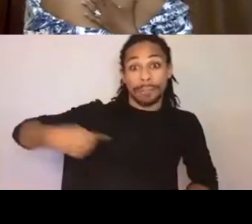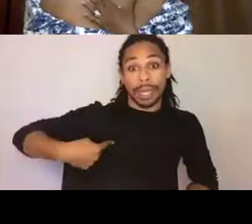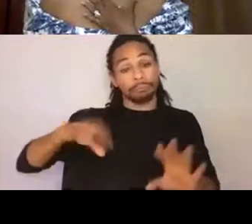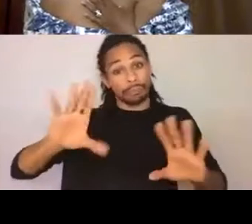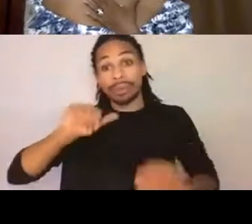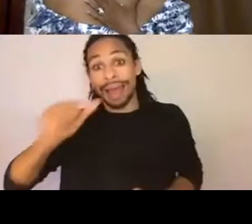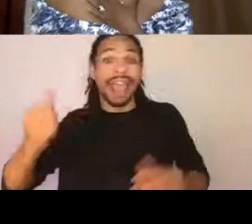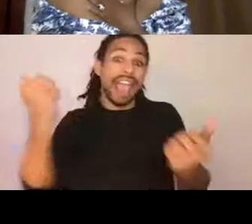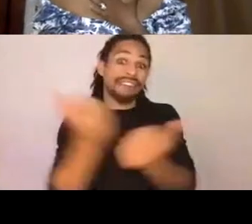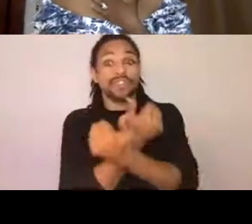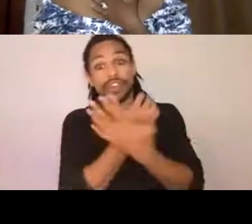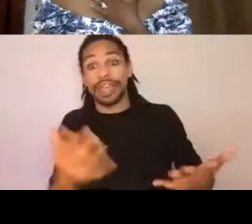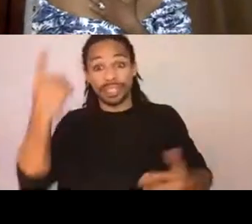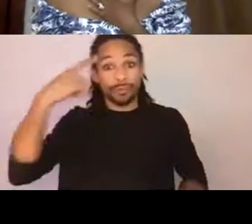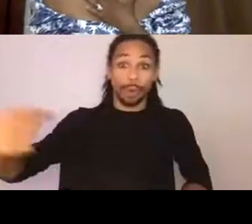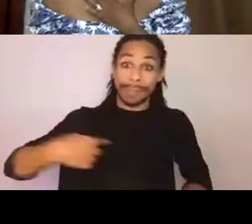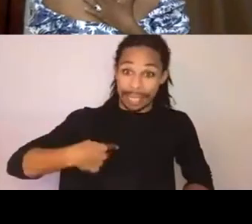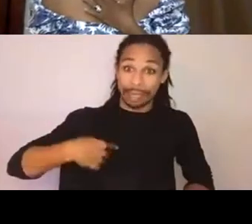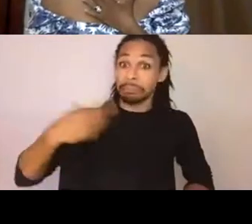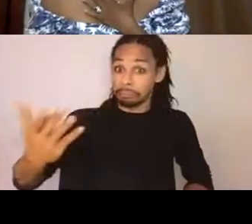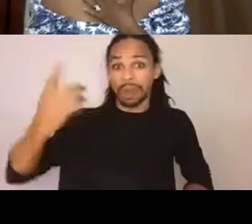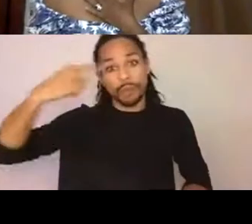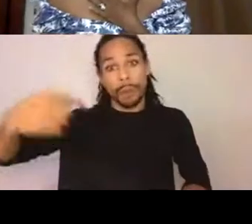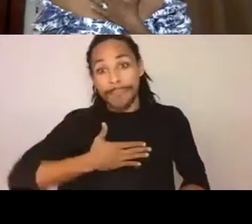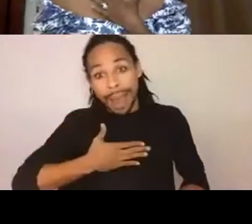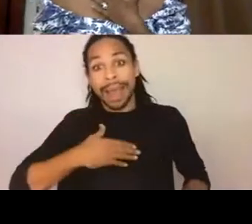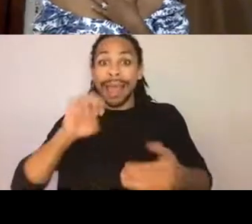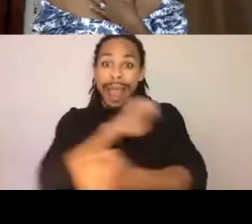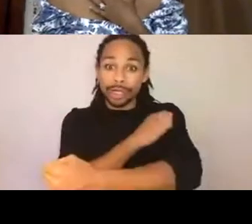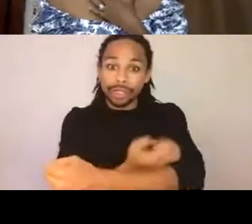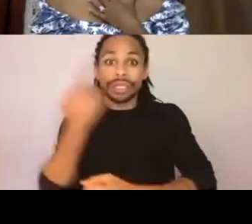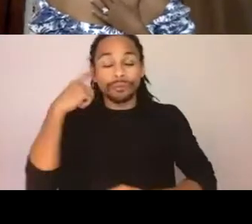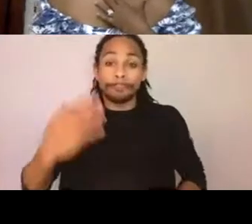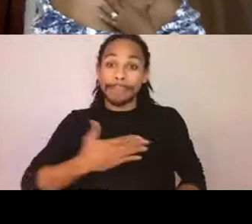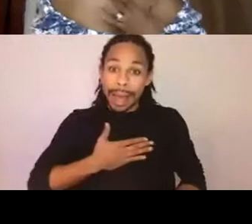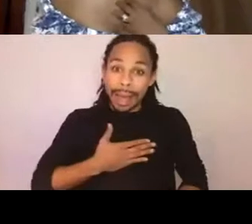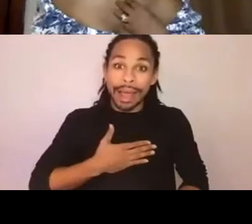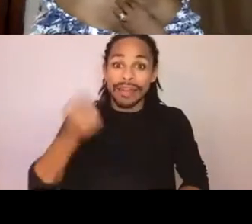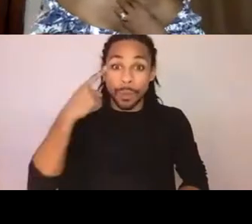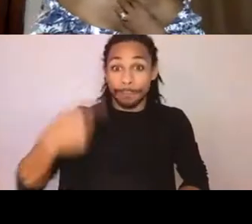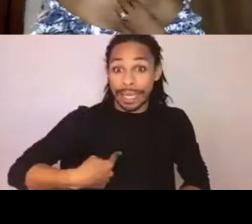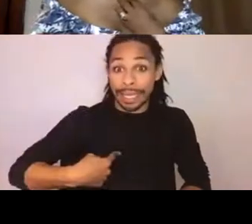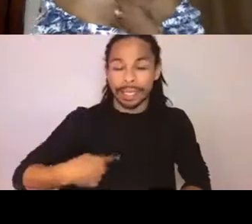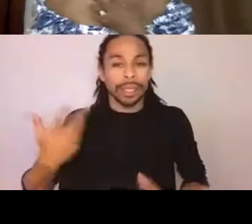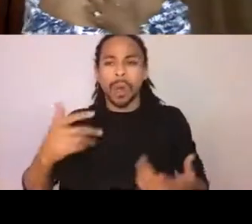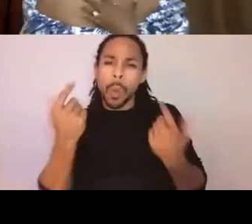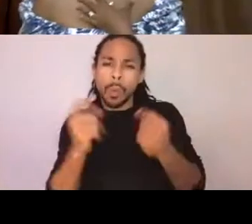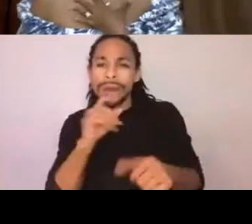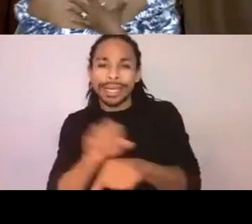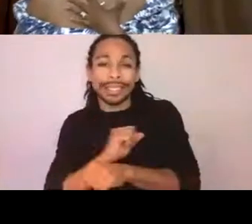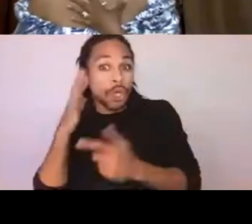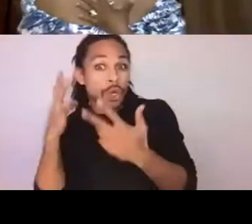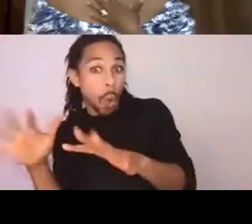all things are for me, for my energy, for my, you know, what is noise versus what